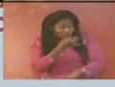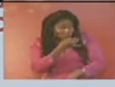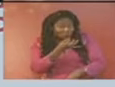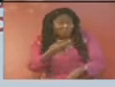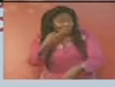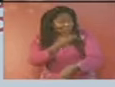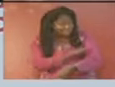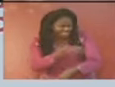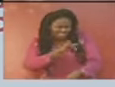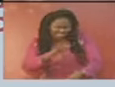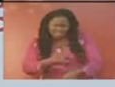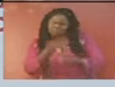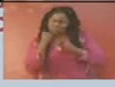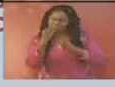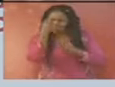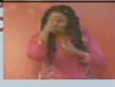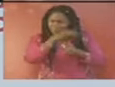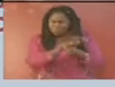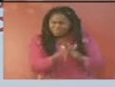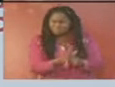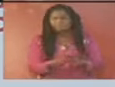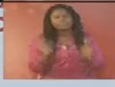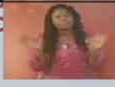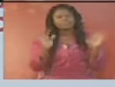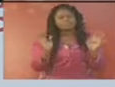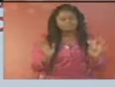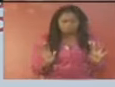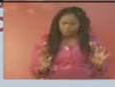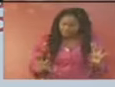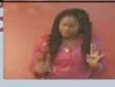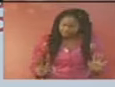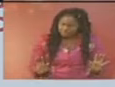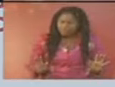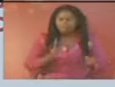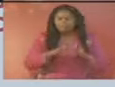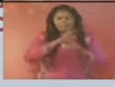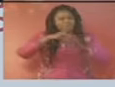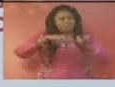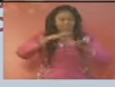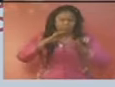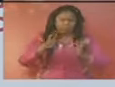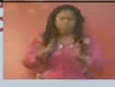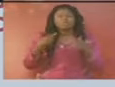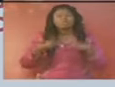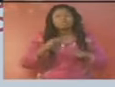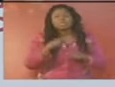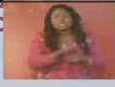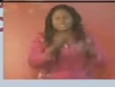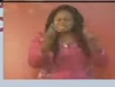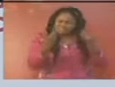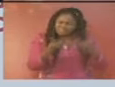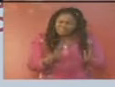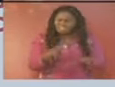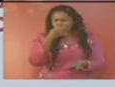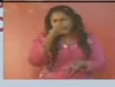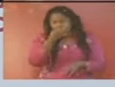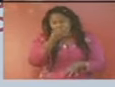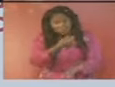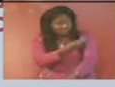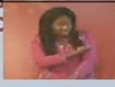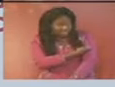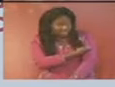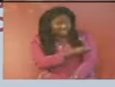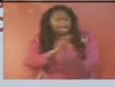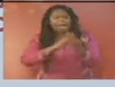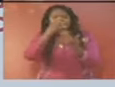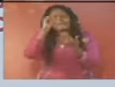people, let us finish off our flu vaccination drive by around March of 2021.